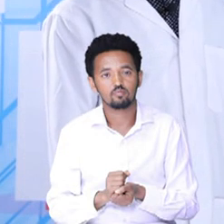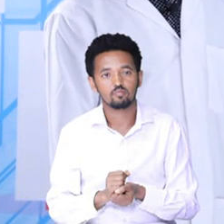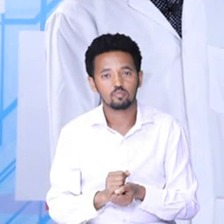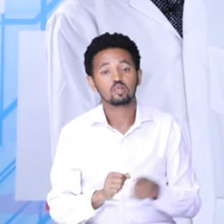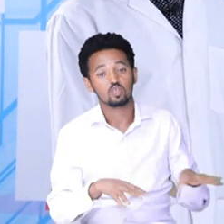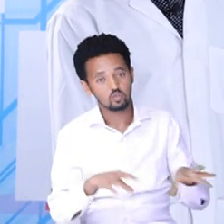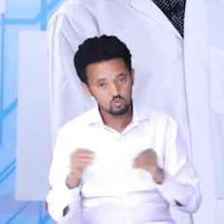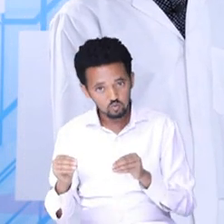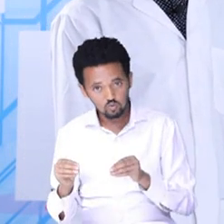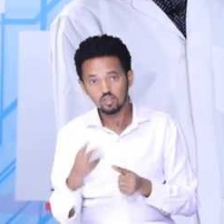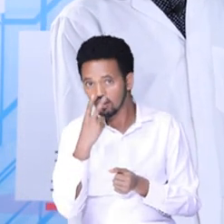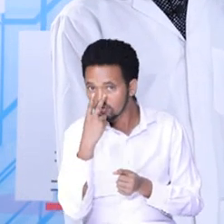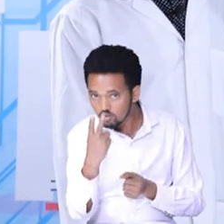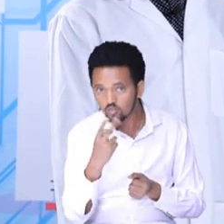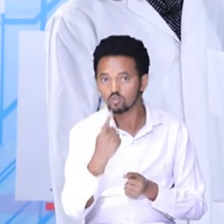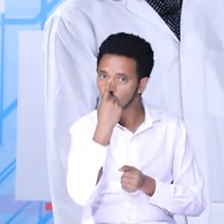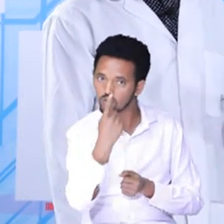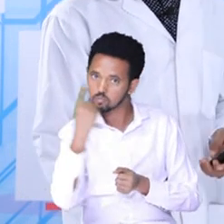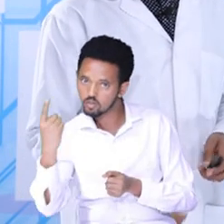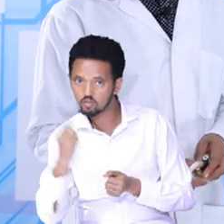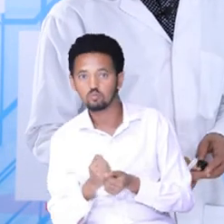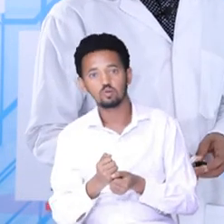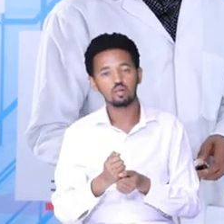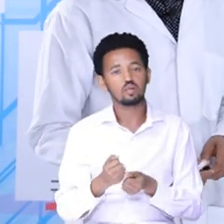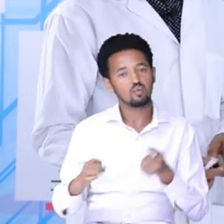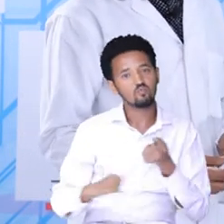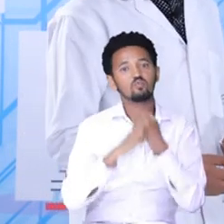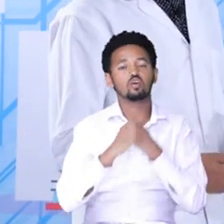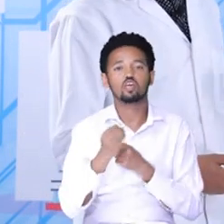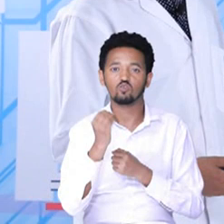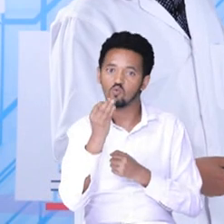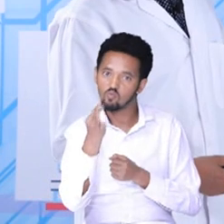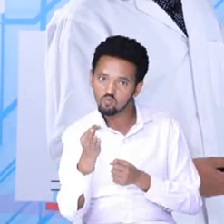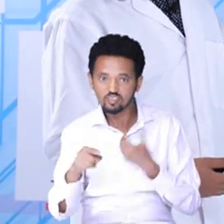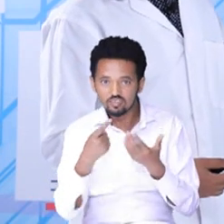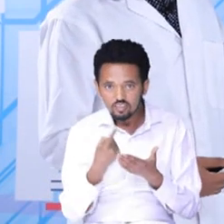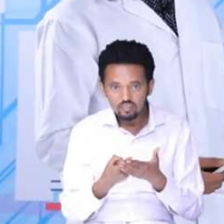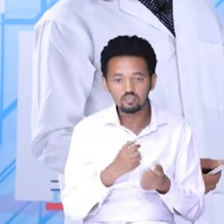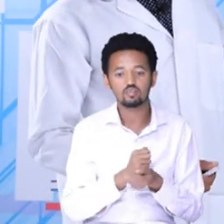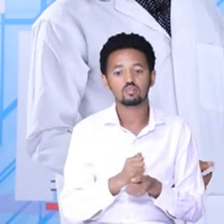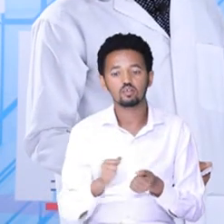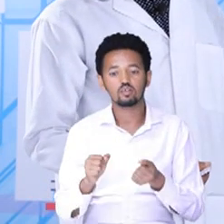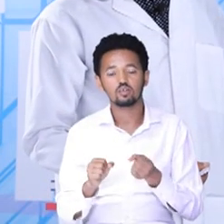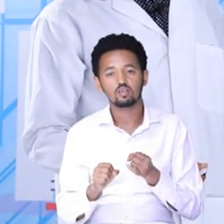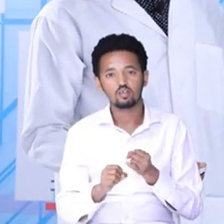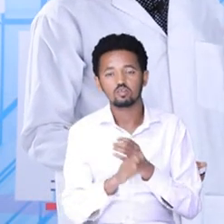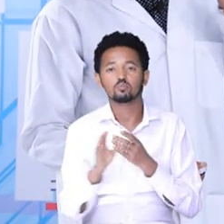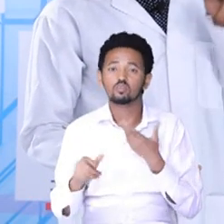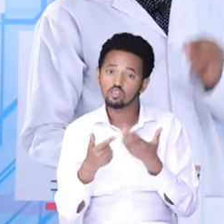Students, let's see one by one the effect of these dynamics